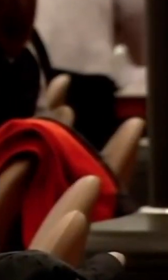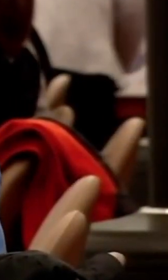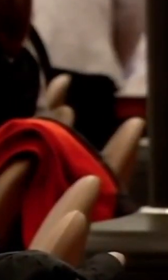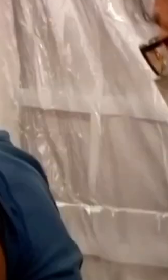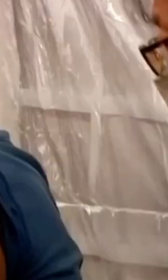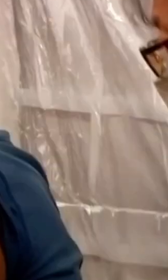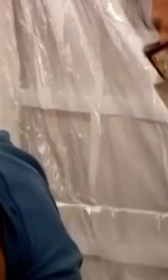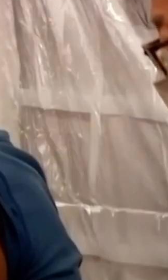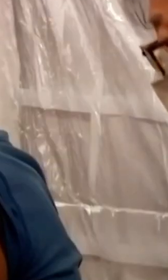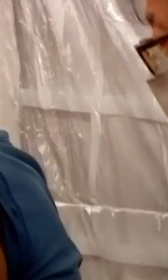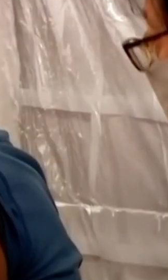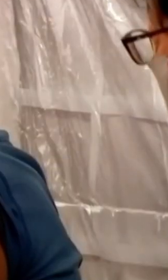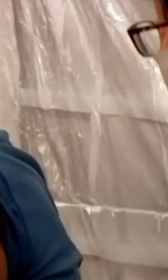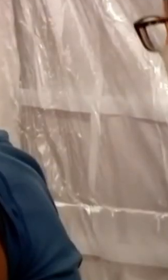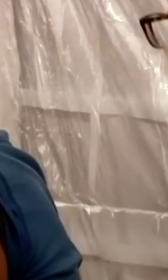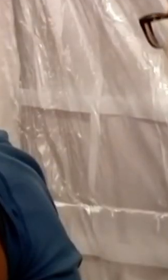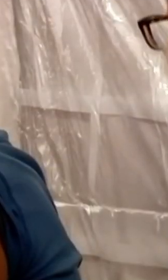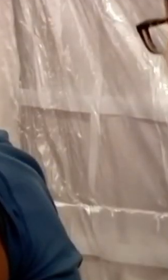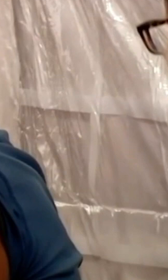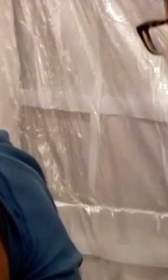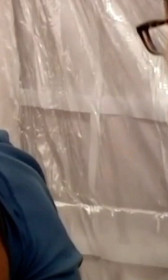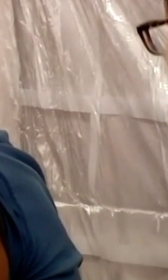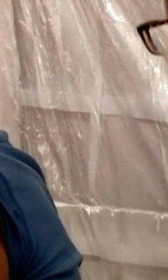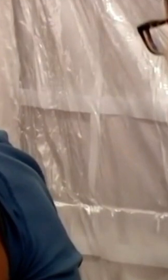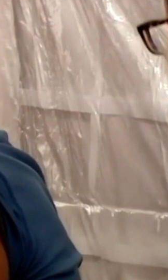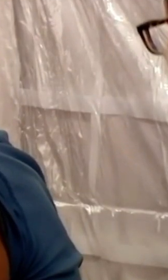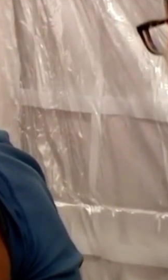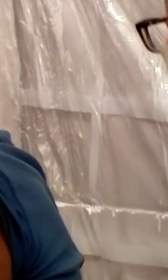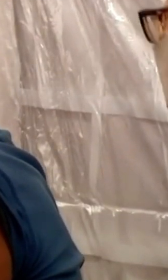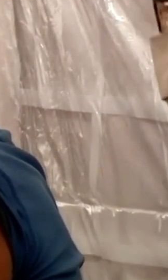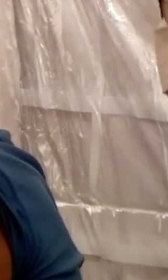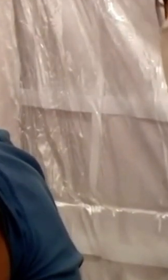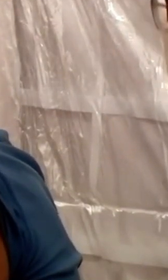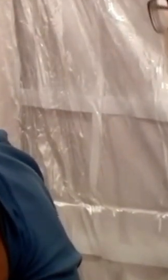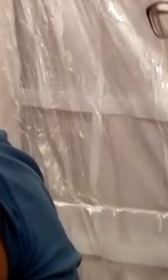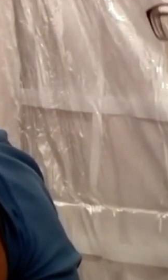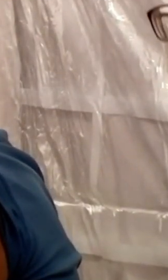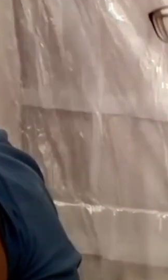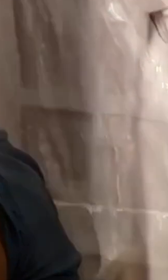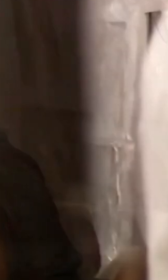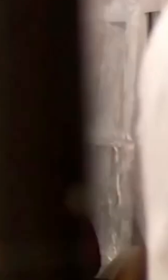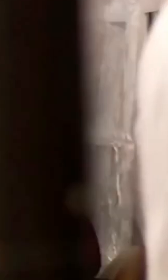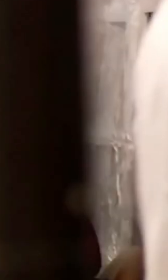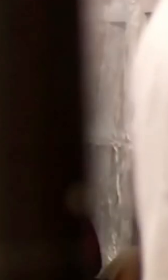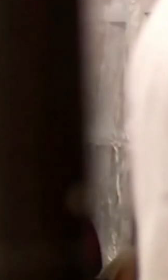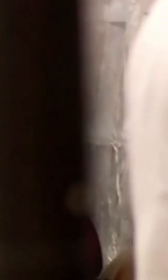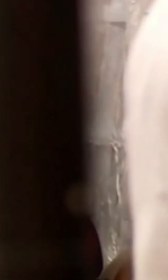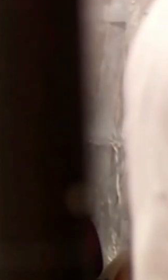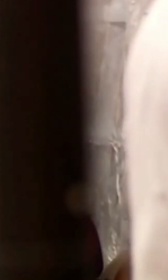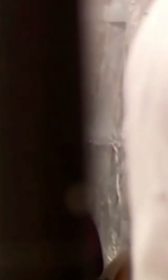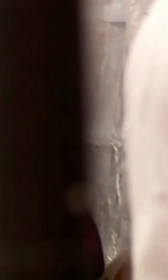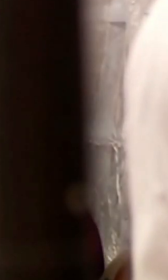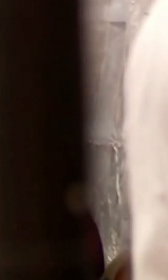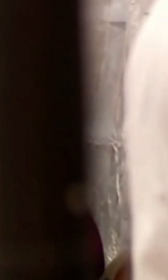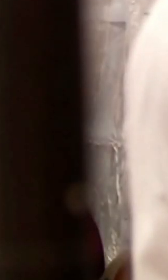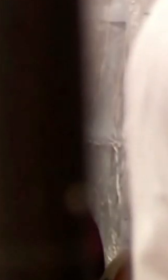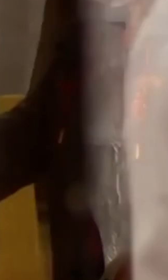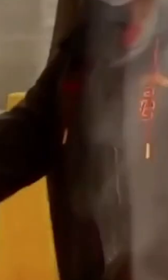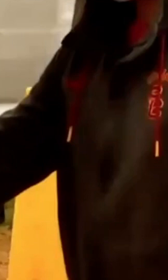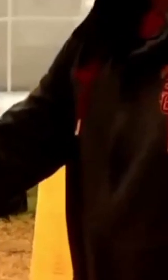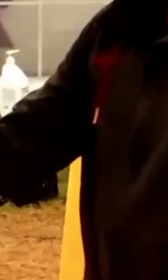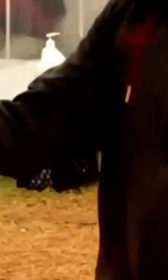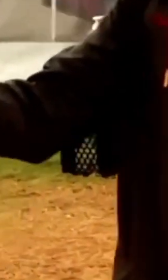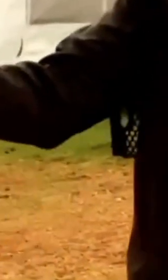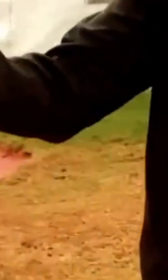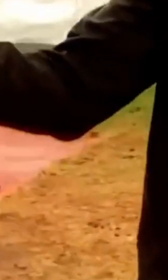you don't have the internet, don't have a smartphone, it's okay. At Kedren, they will hand you a piece of paper and a pencil to register for the